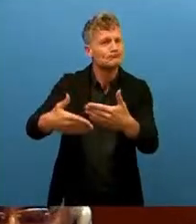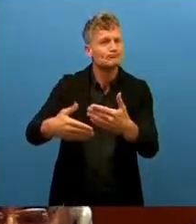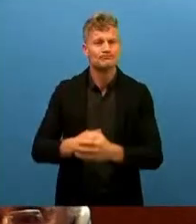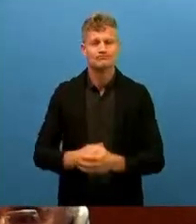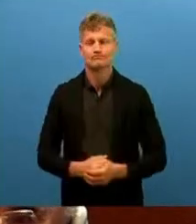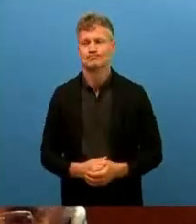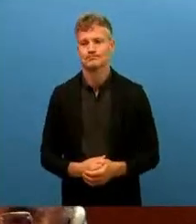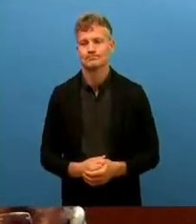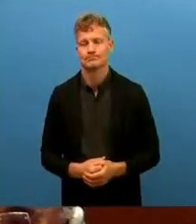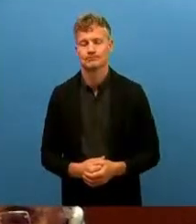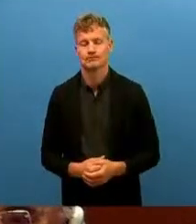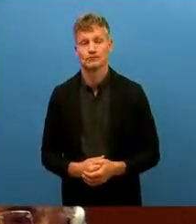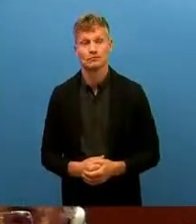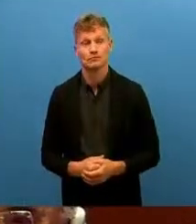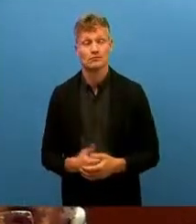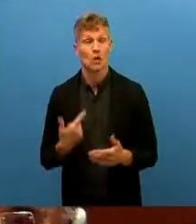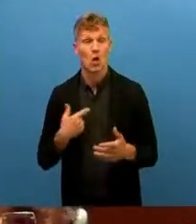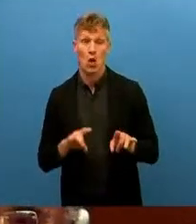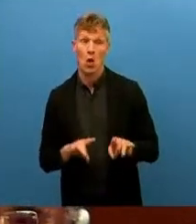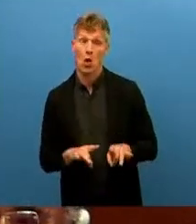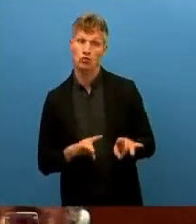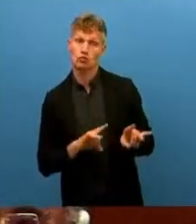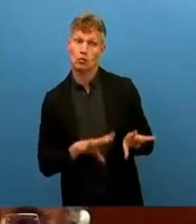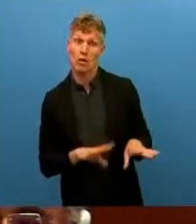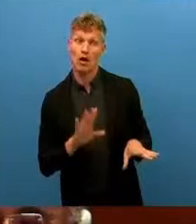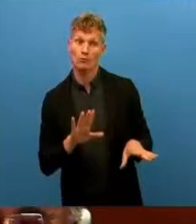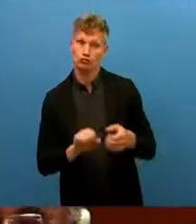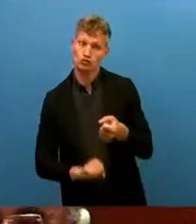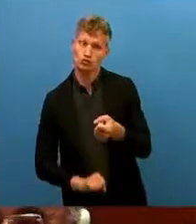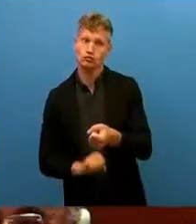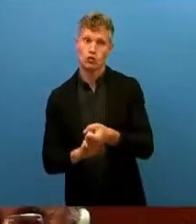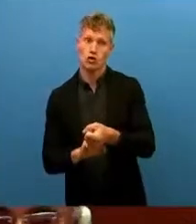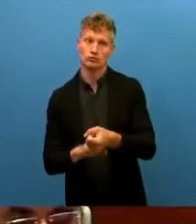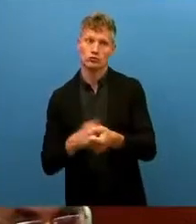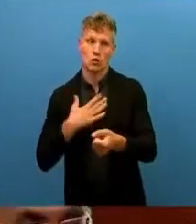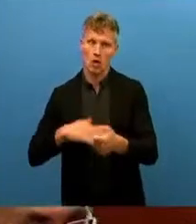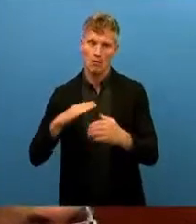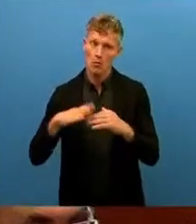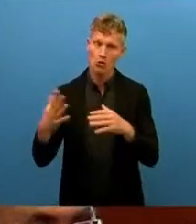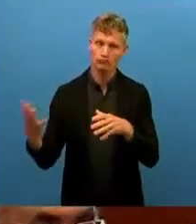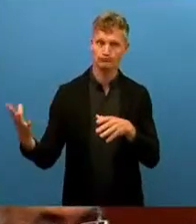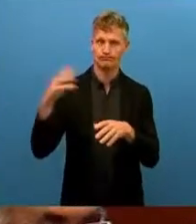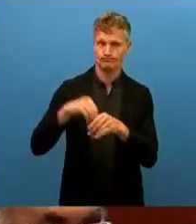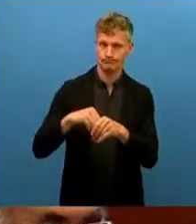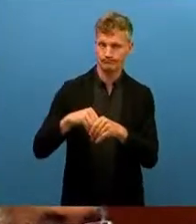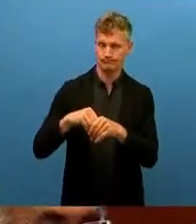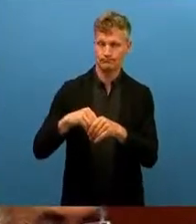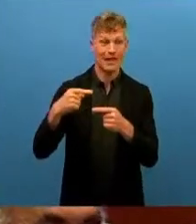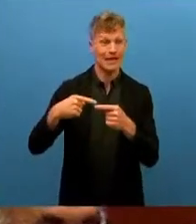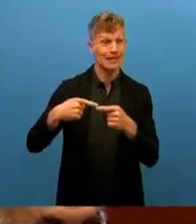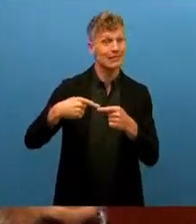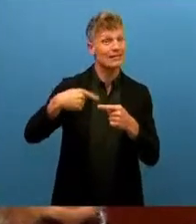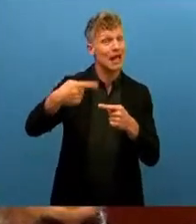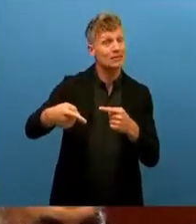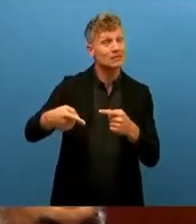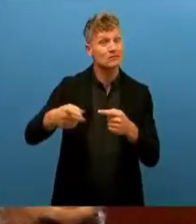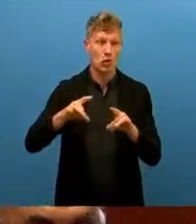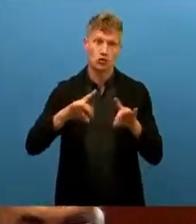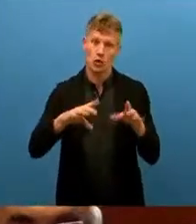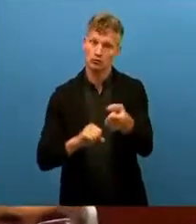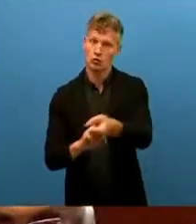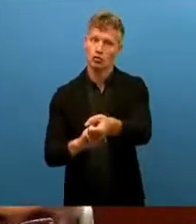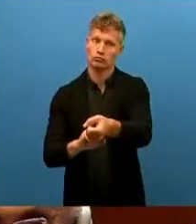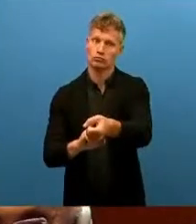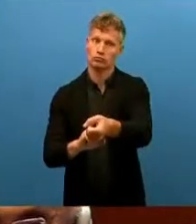reiterate Australia's support and enhanced participation and for the full support of the next steps. I want to also